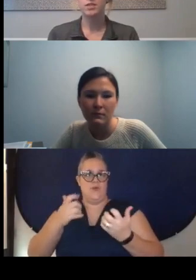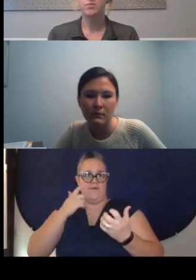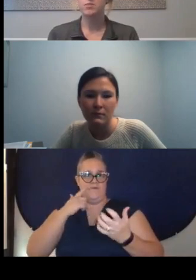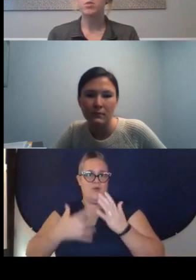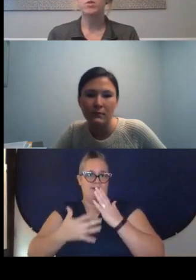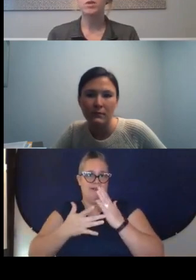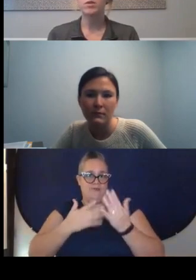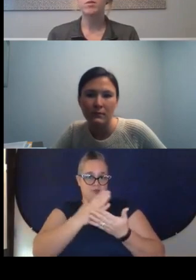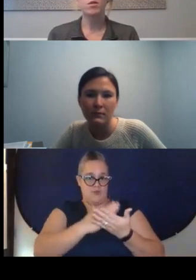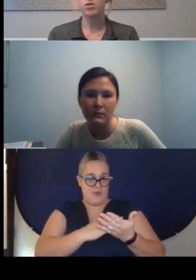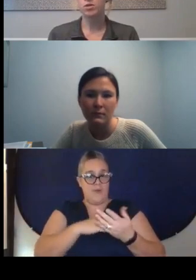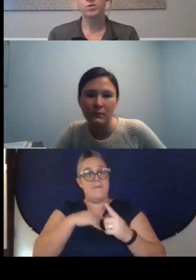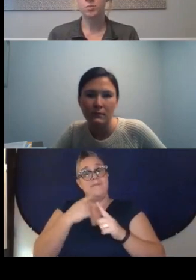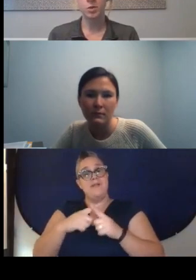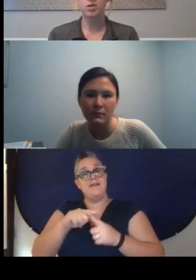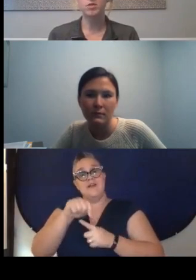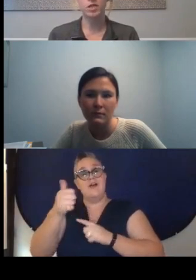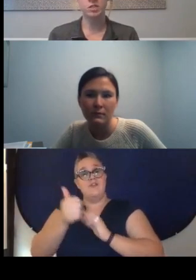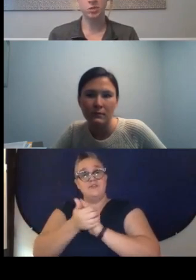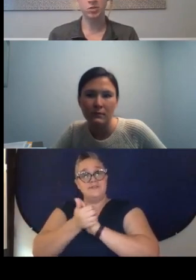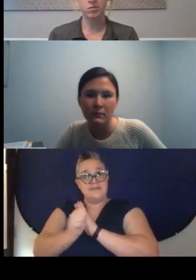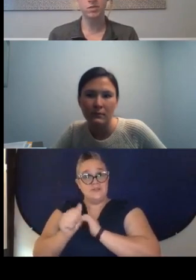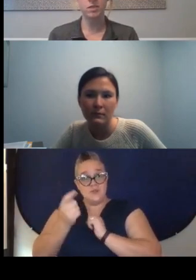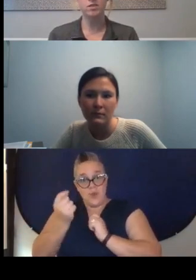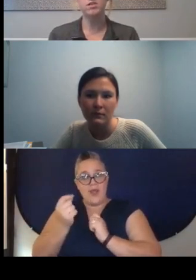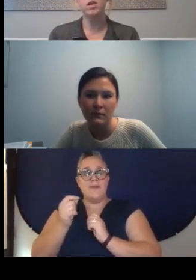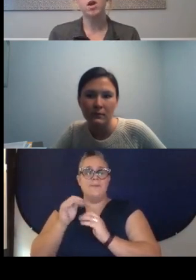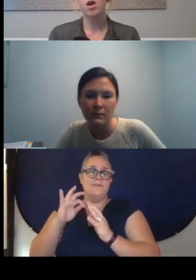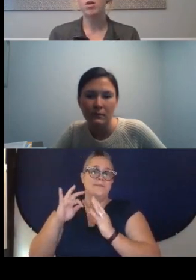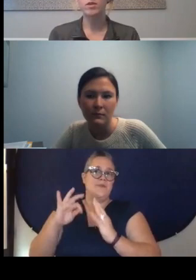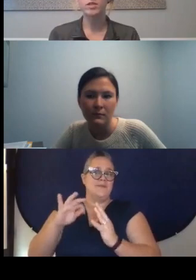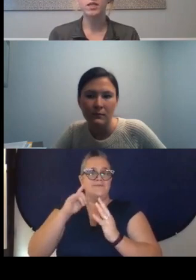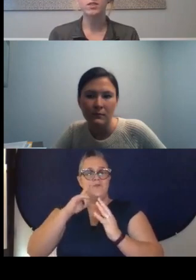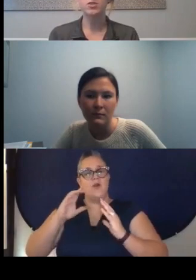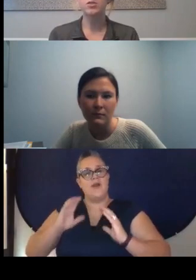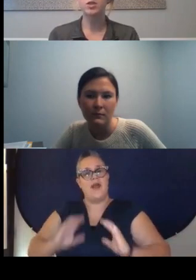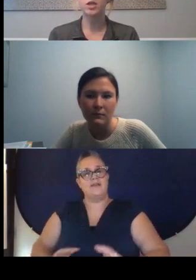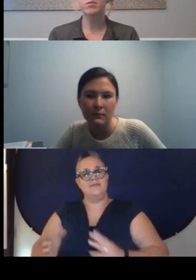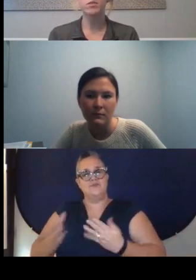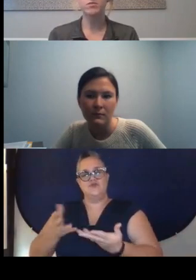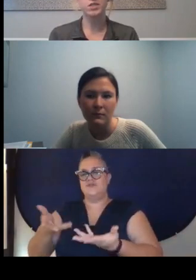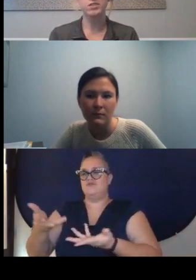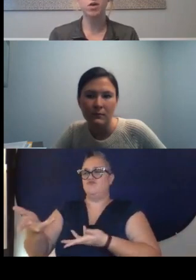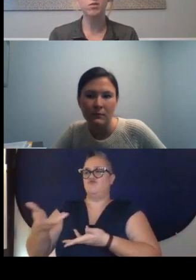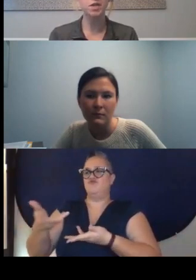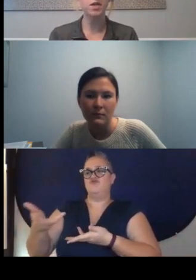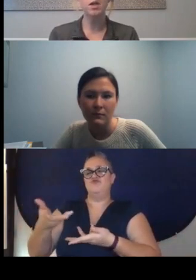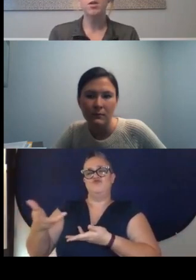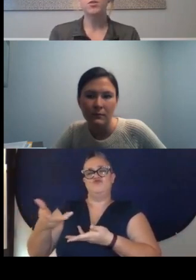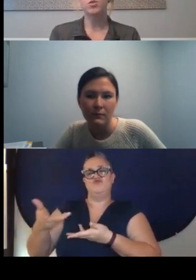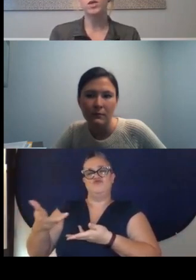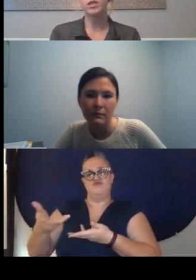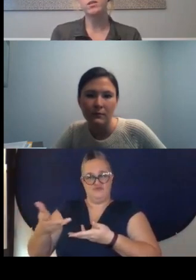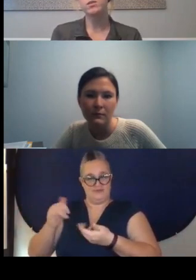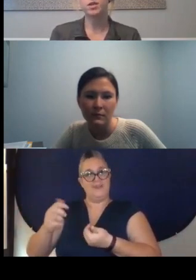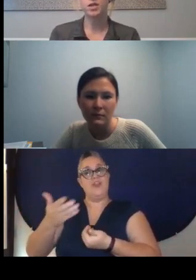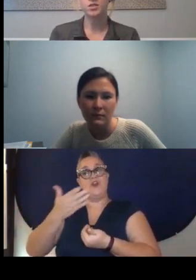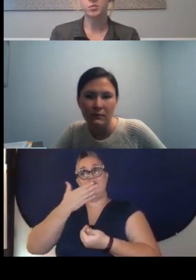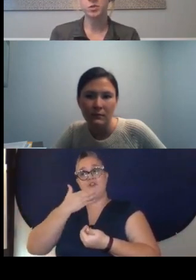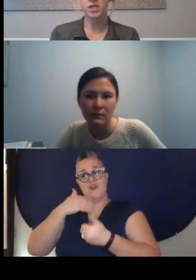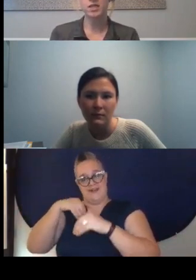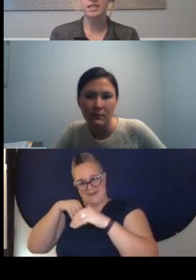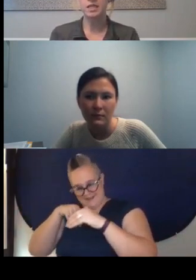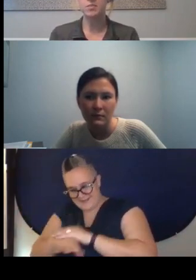also need people with superb customer service skills. All of our technicians are kind of the face of Alta. They're going into